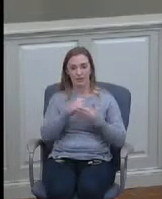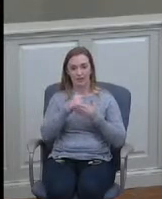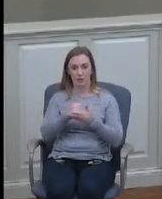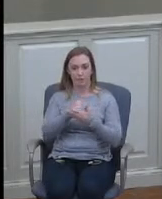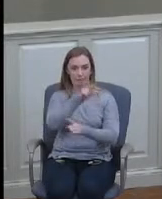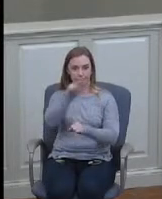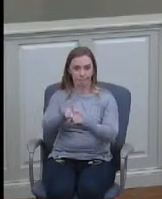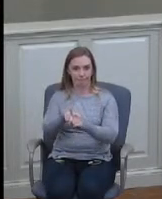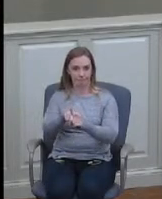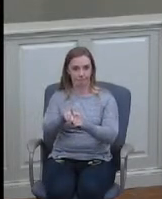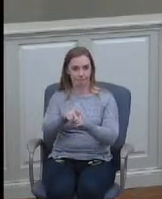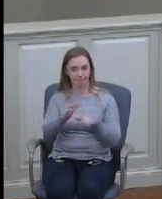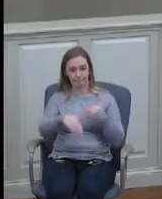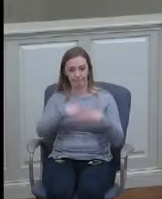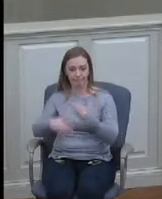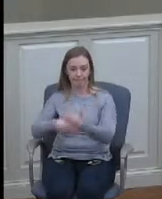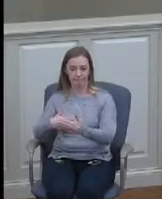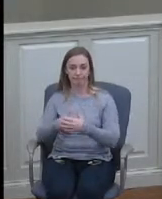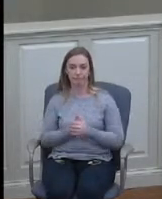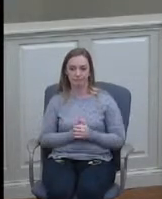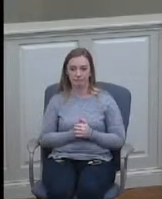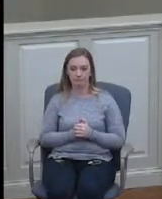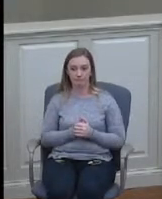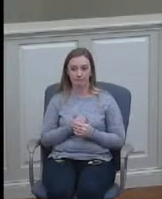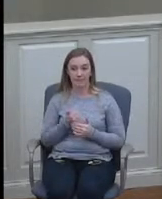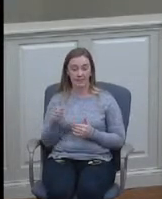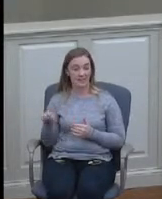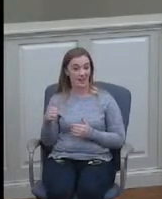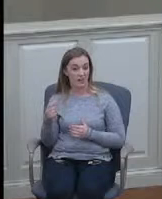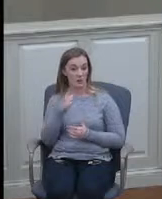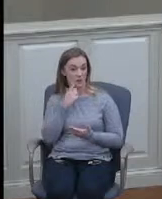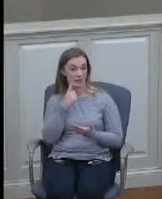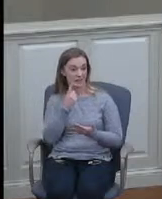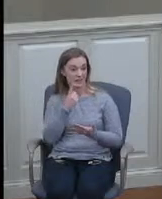So, they have actual questions.